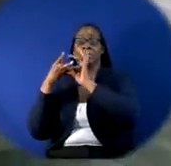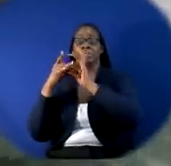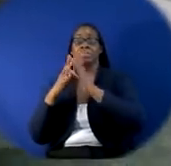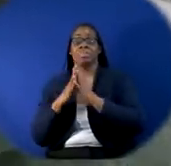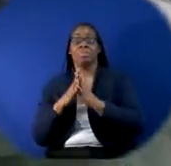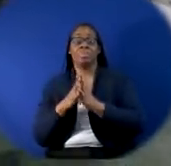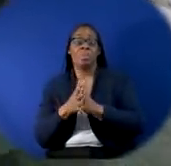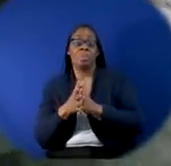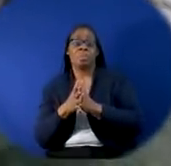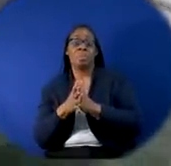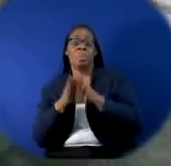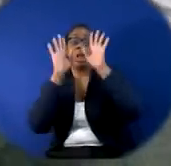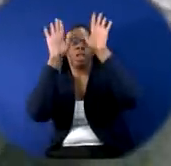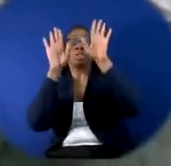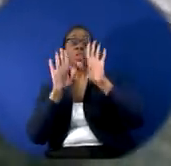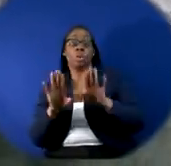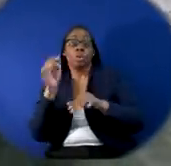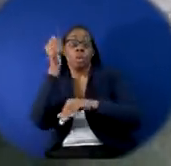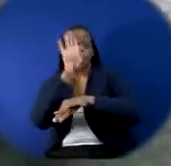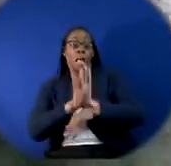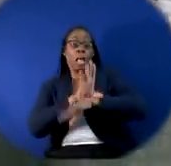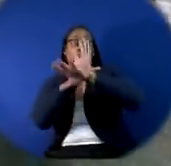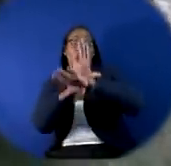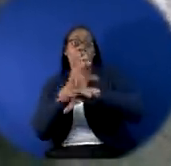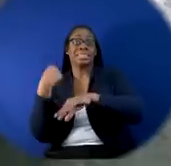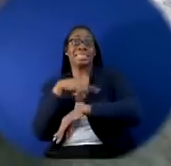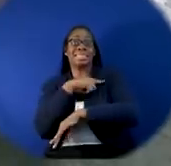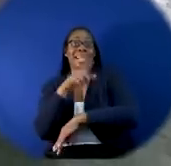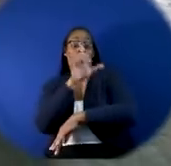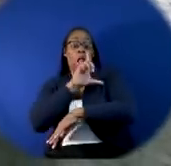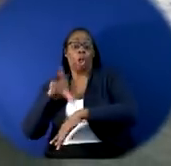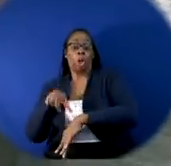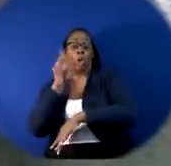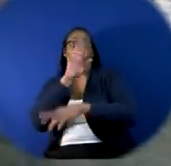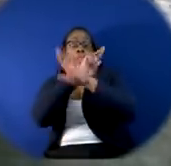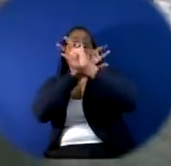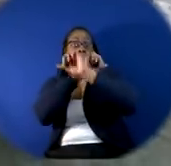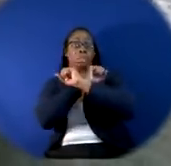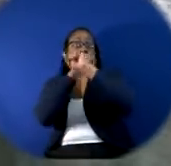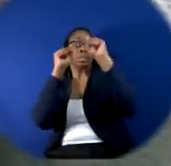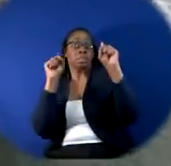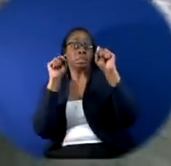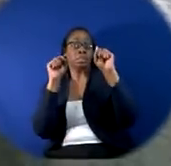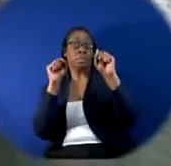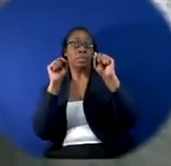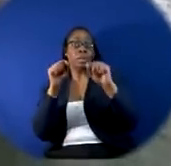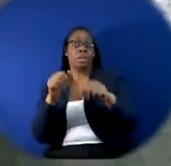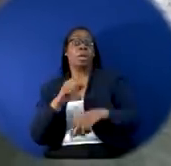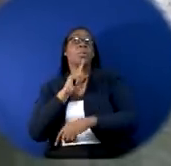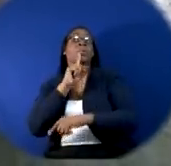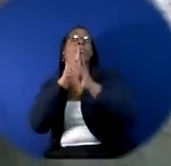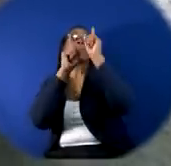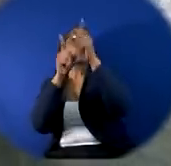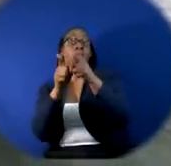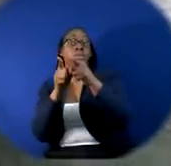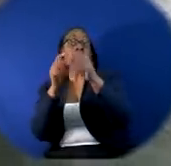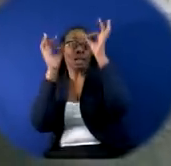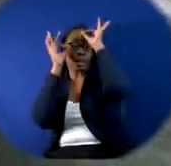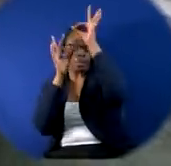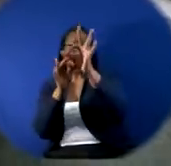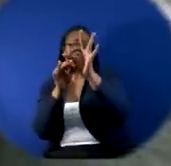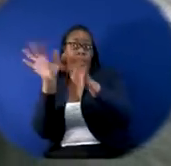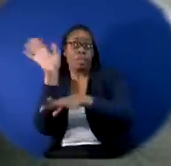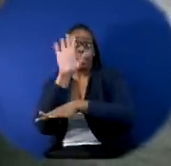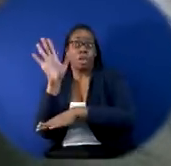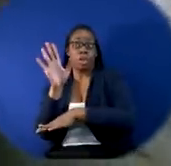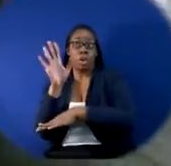In obedience to the great head of the church, even our Lord and Savior Jesus Christ, and based upon the profession of your faith in him, we